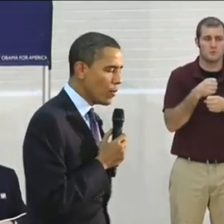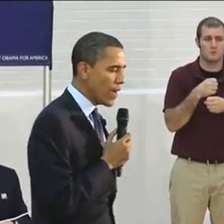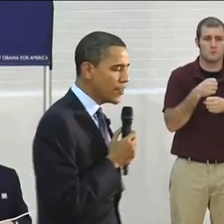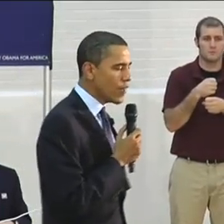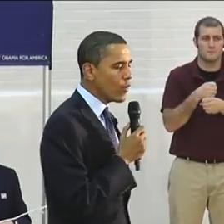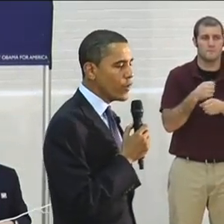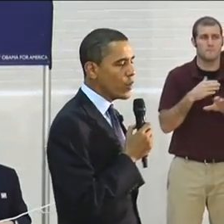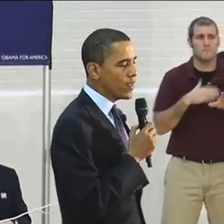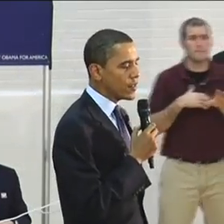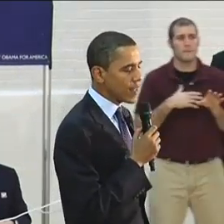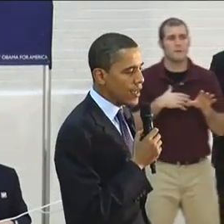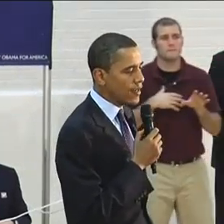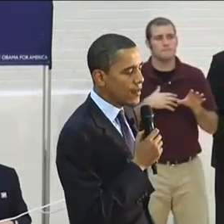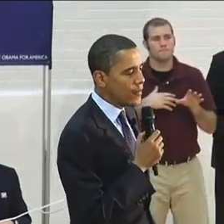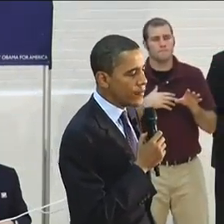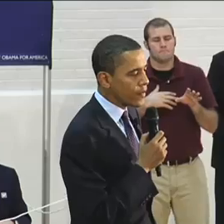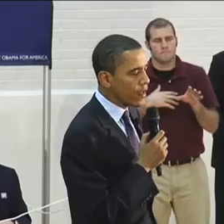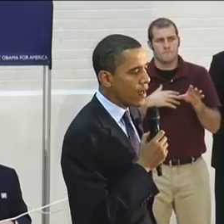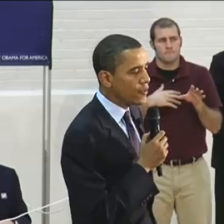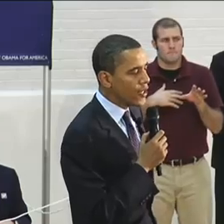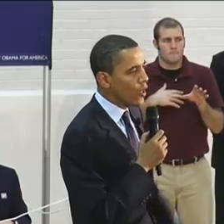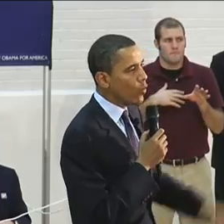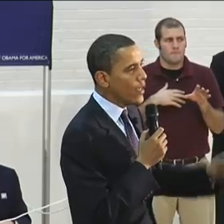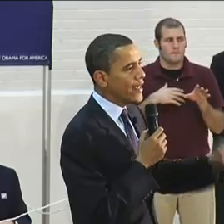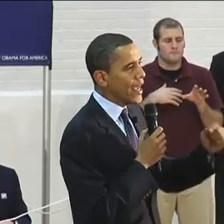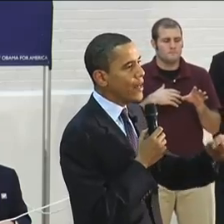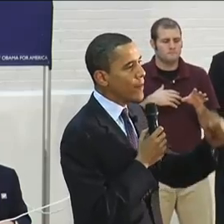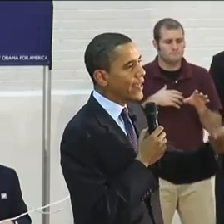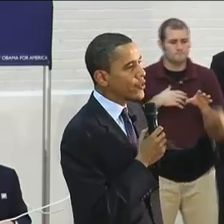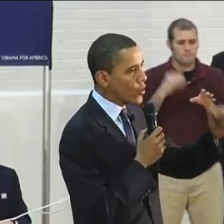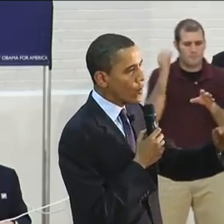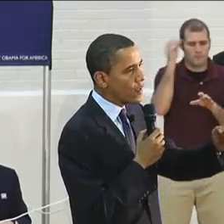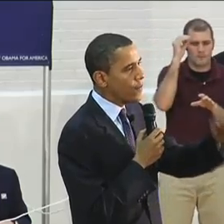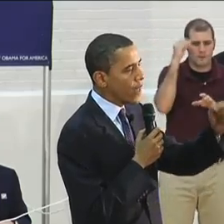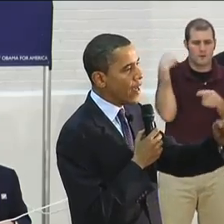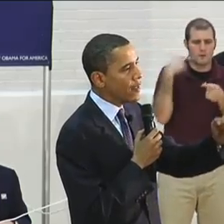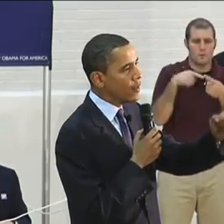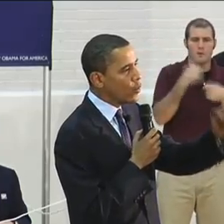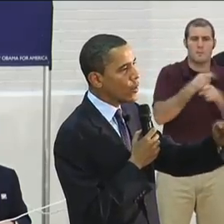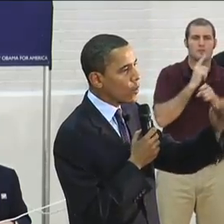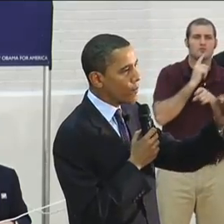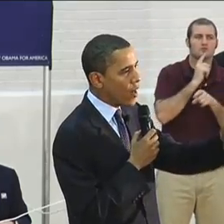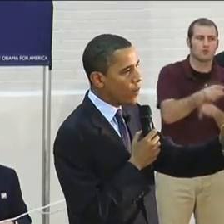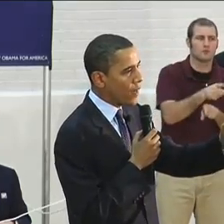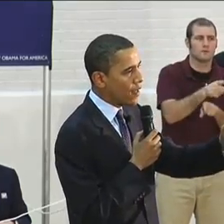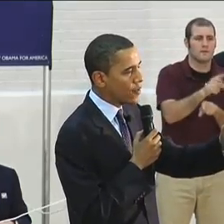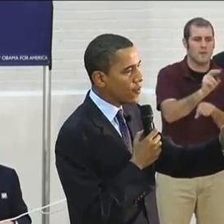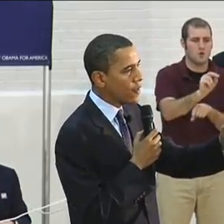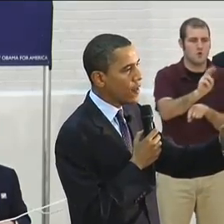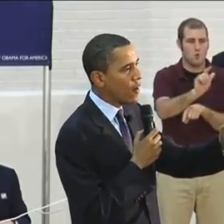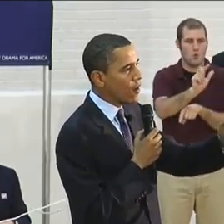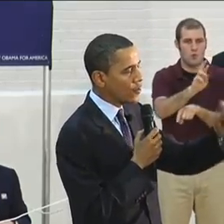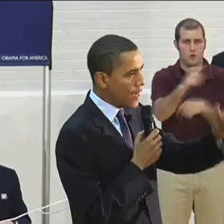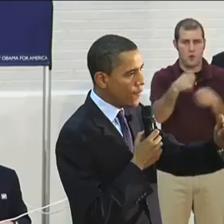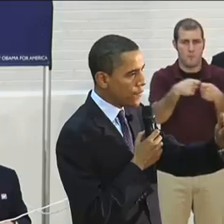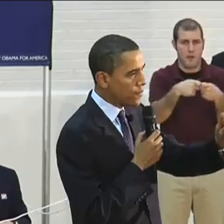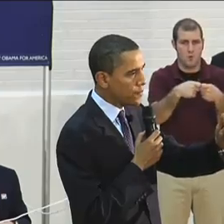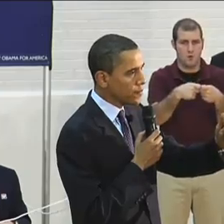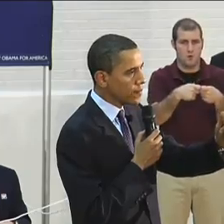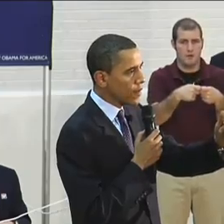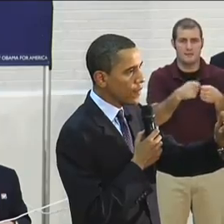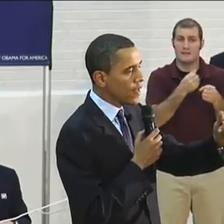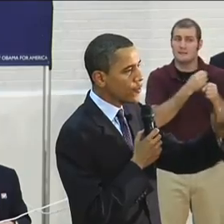So my general view is that until we can make certain that nuclear power plants are